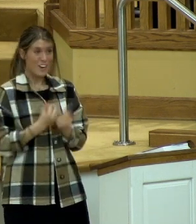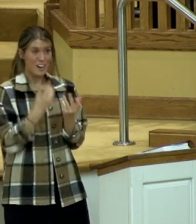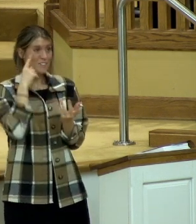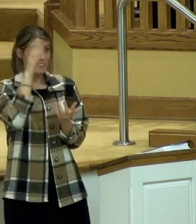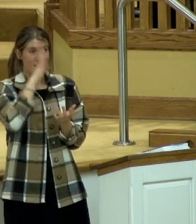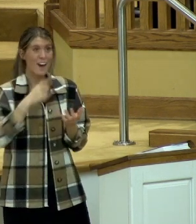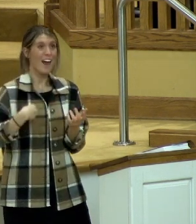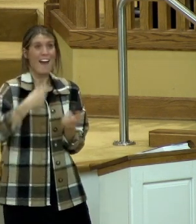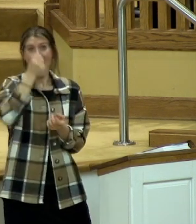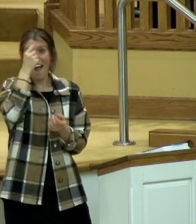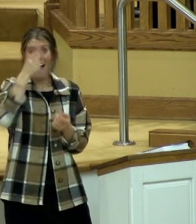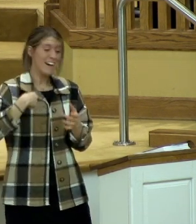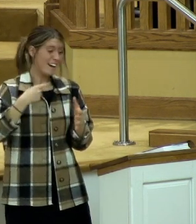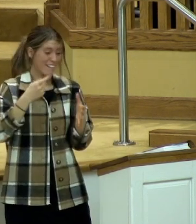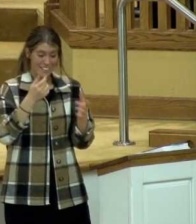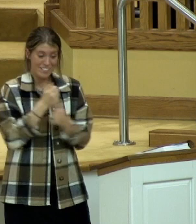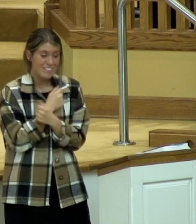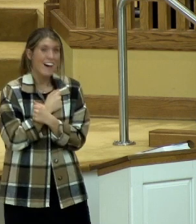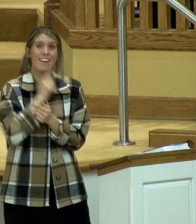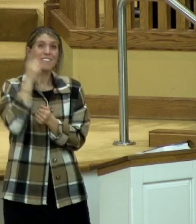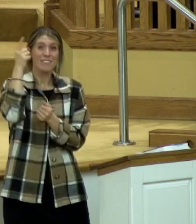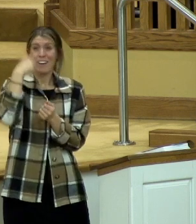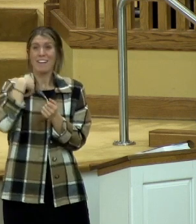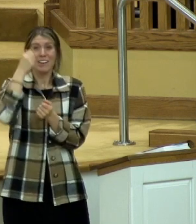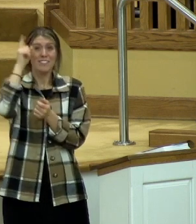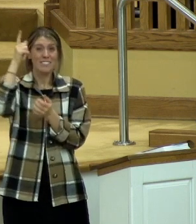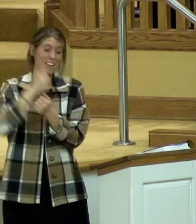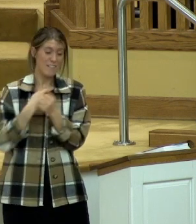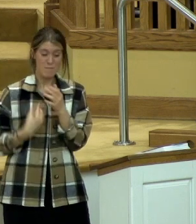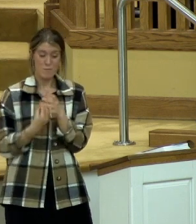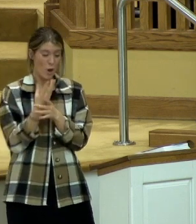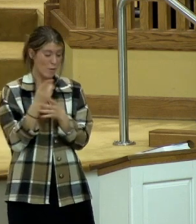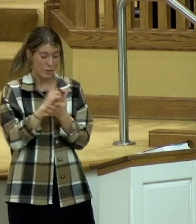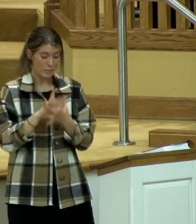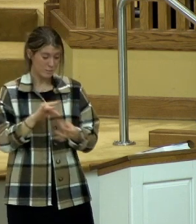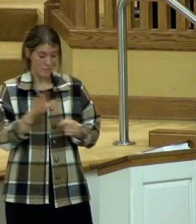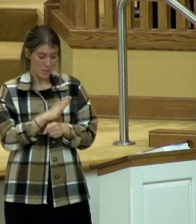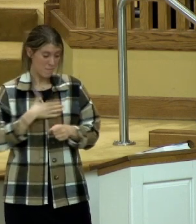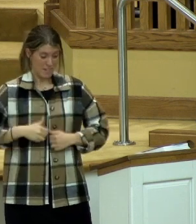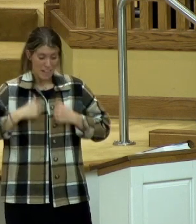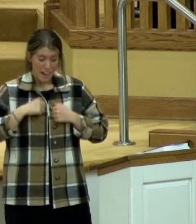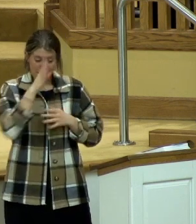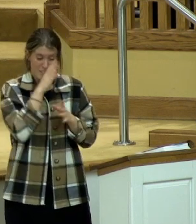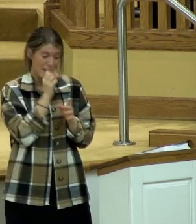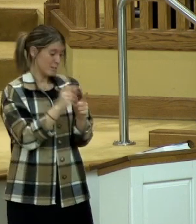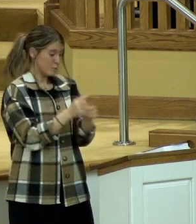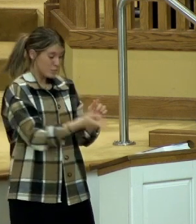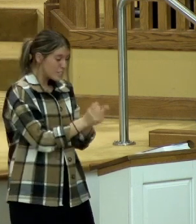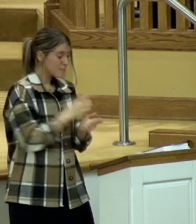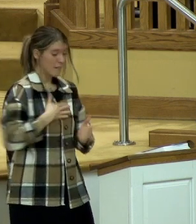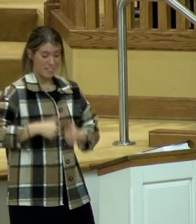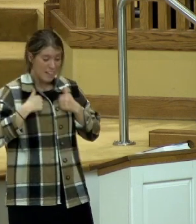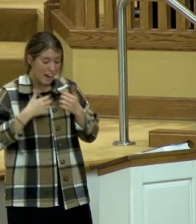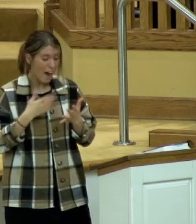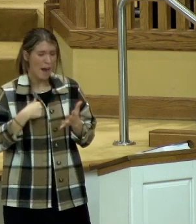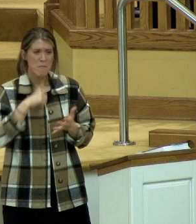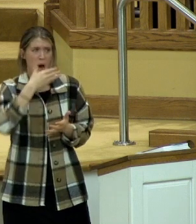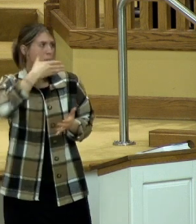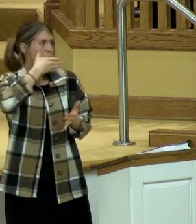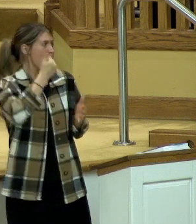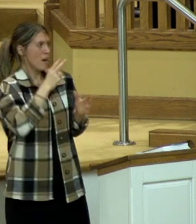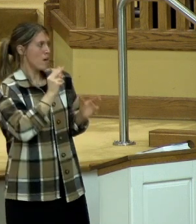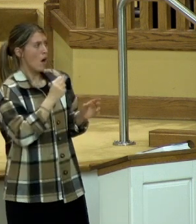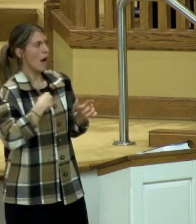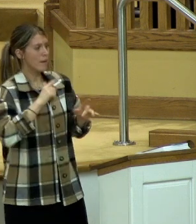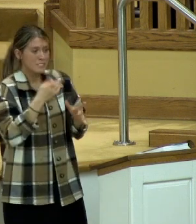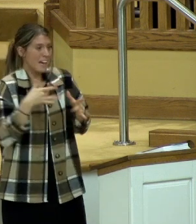understand. I'm comprehending the depth and breadth of his love. I'm starting to grow spiritually. The Holy Spirit is filling my life. The Word of God is changing my life. It's not that I'm better than them. I'm just happy